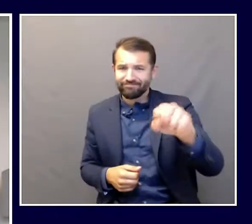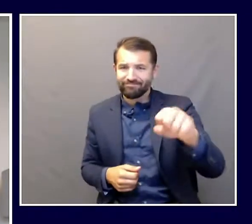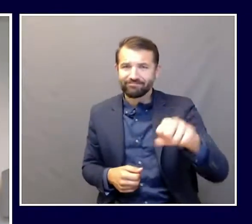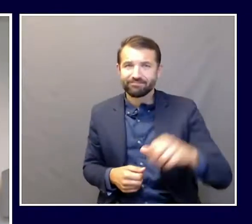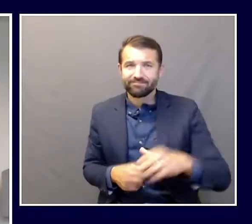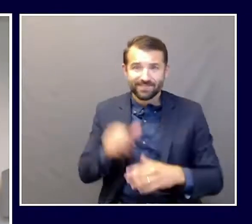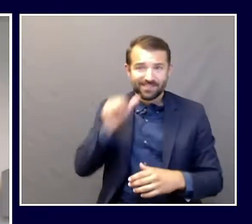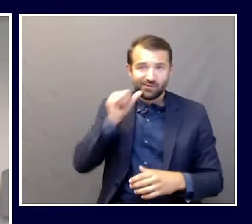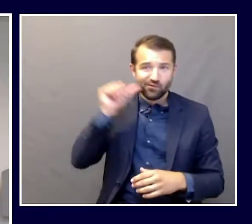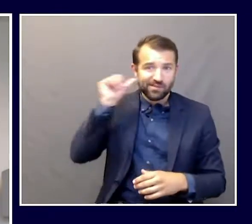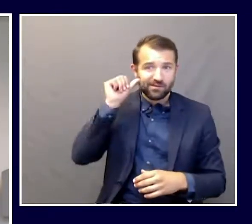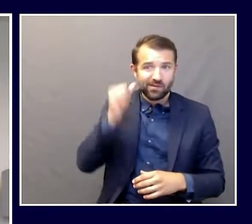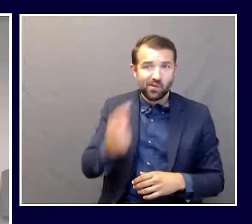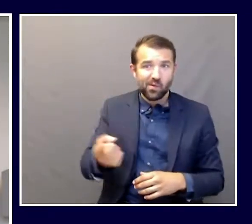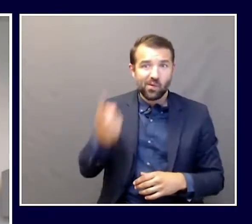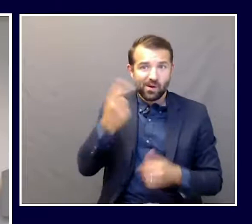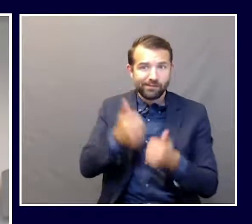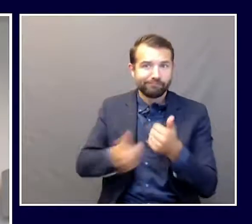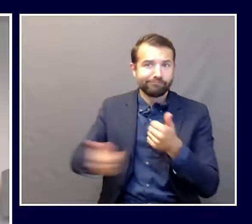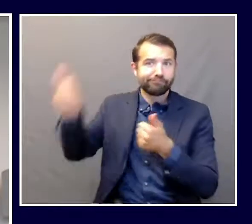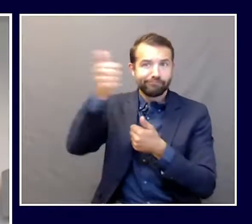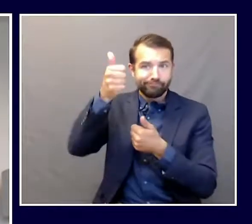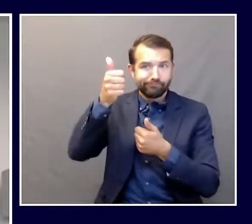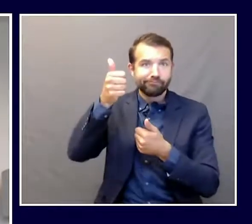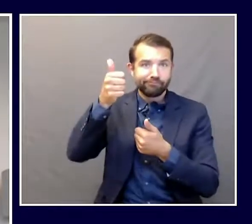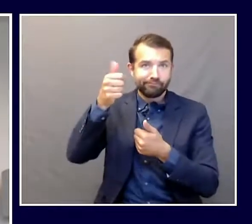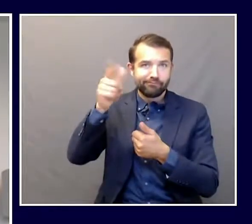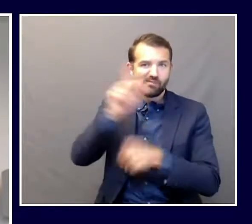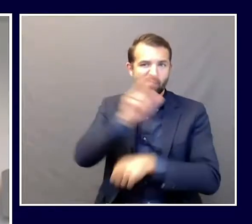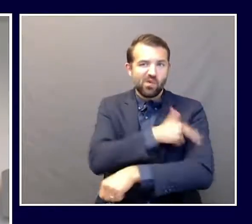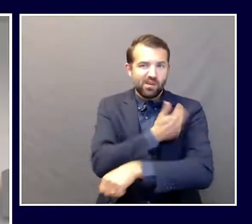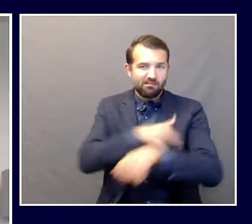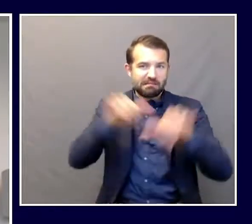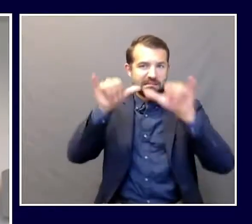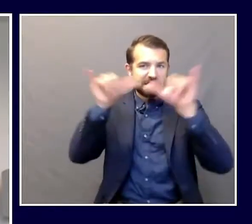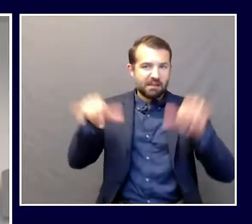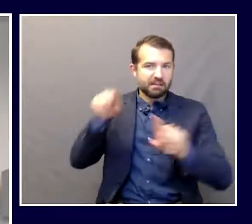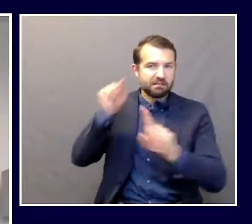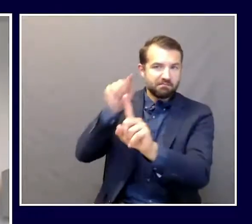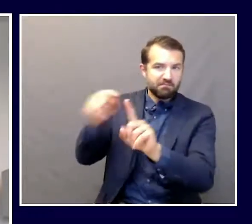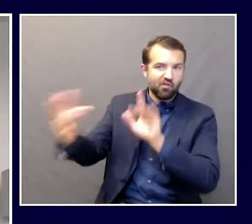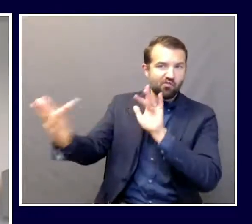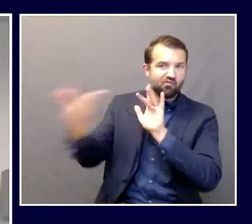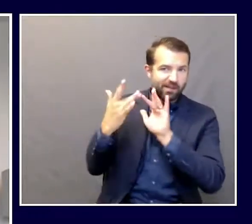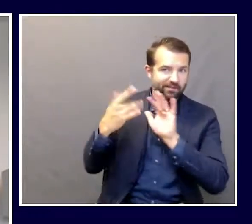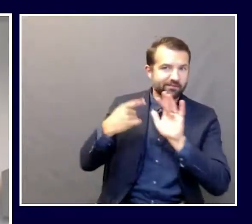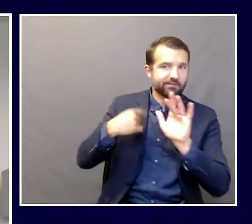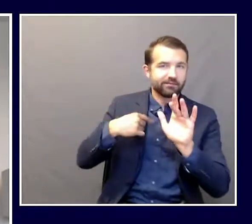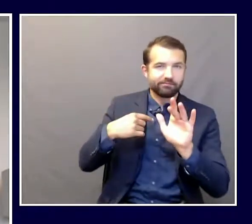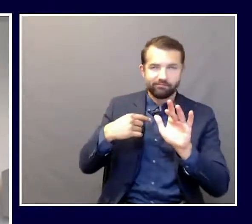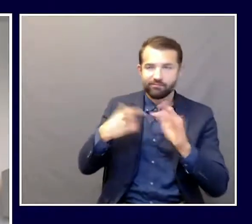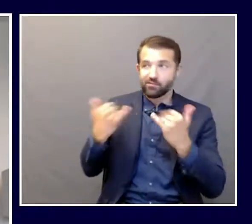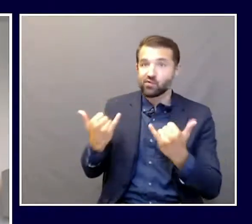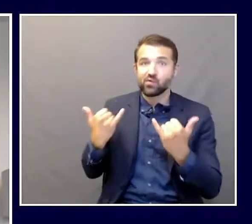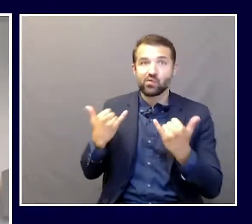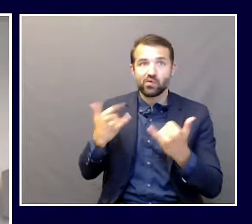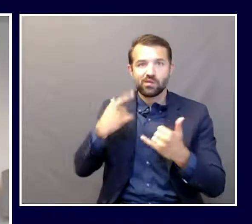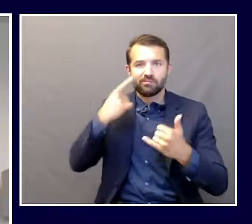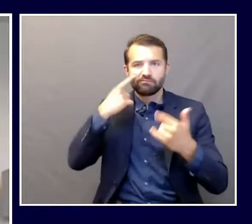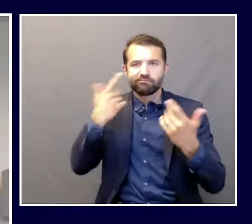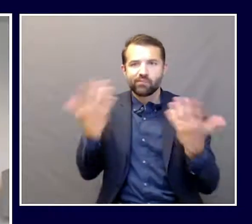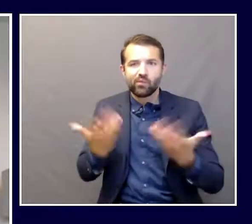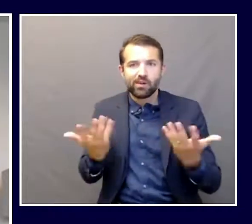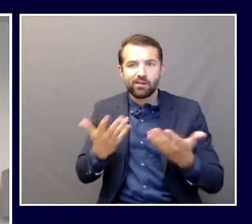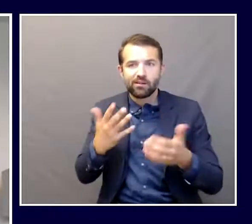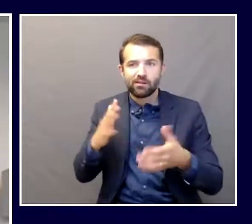systems here in Central Maine that they're going to be moving more toward primary care in office vaccine settings. So we're